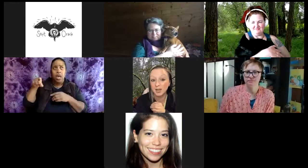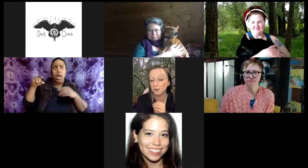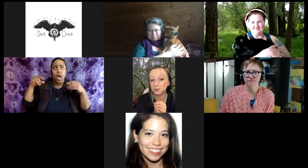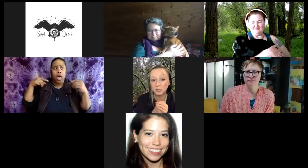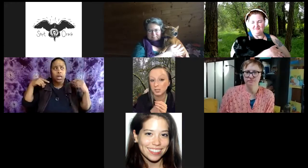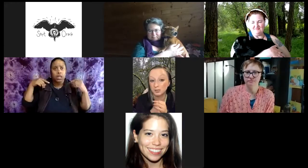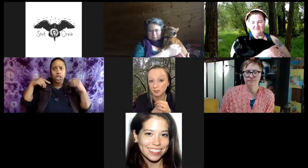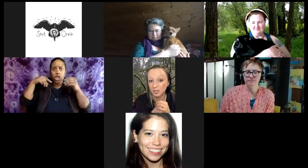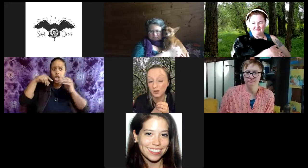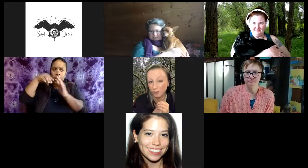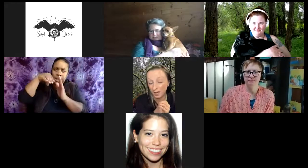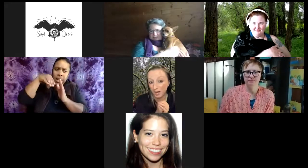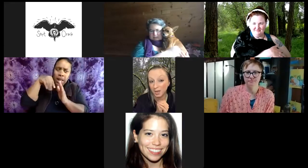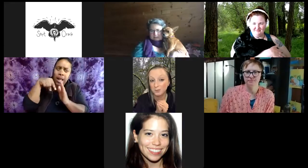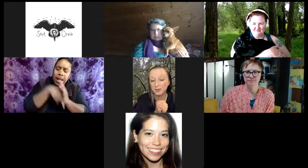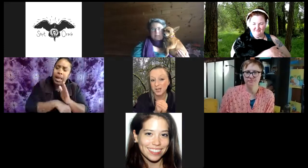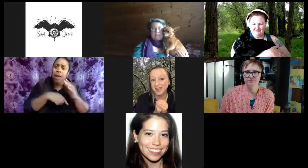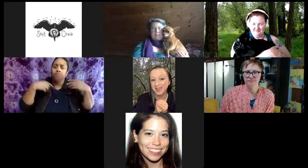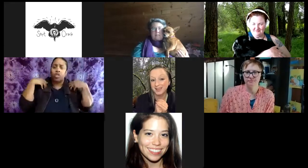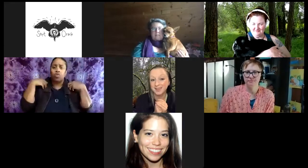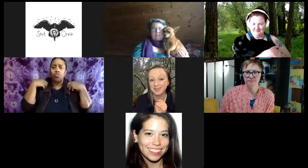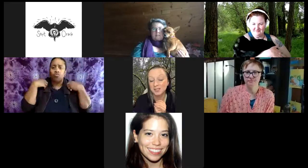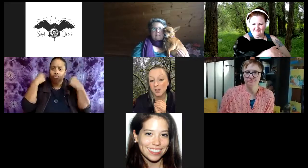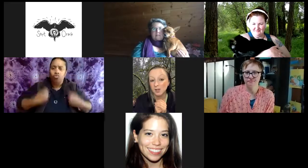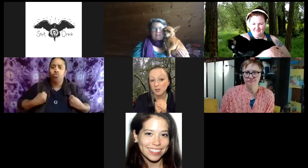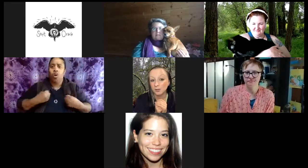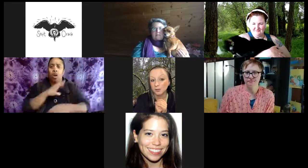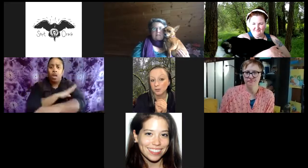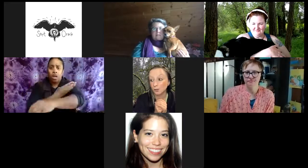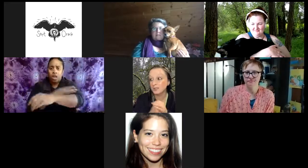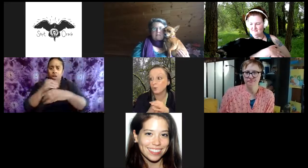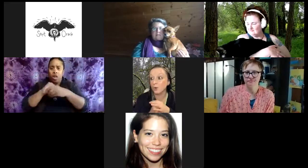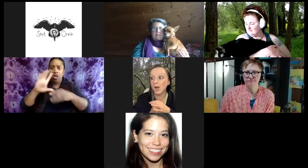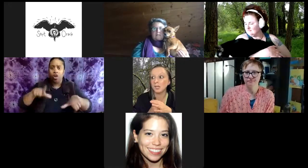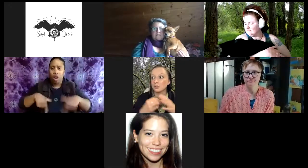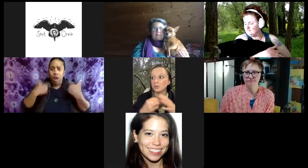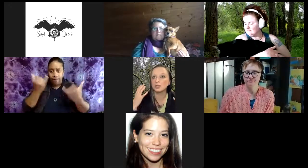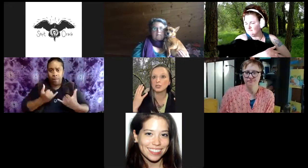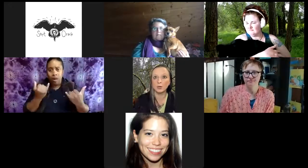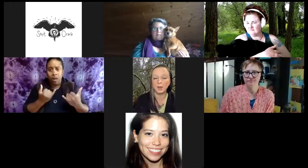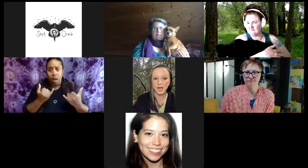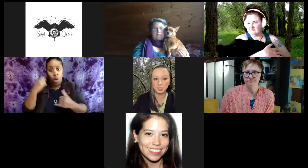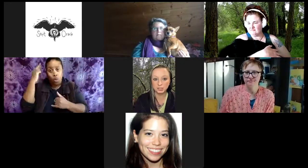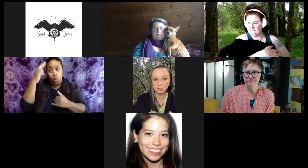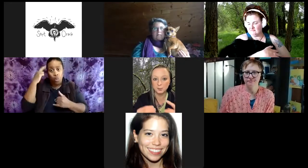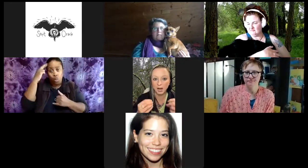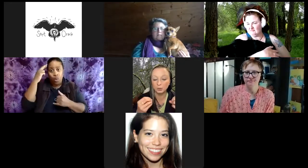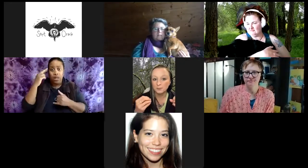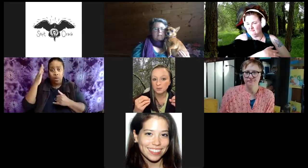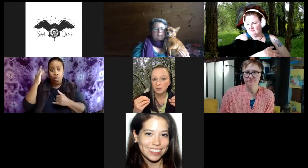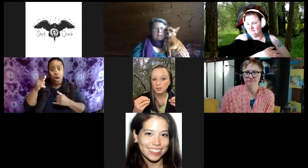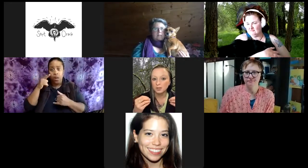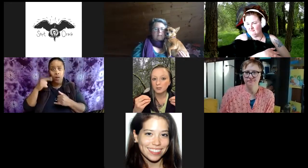strong energy in your life right now. And the reason why you're so passionate